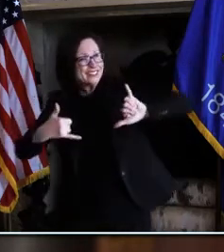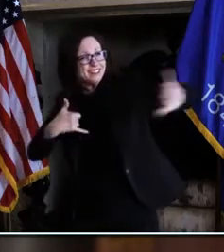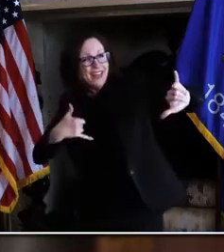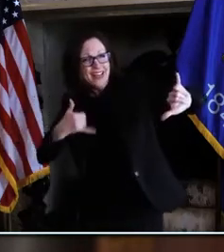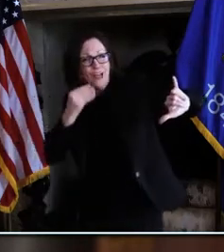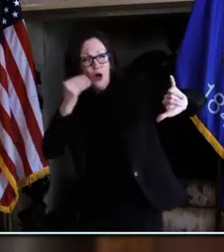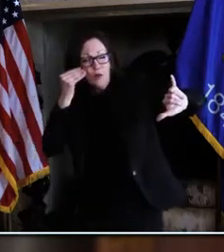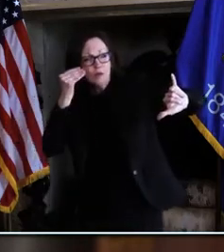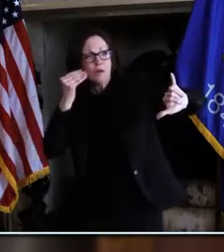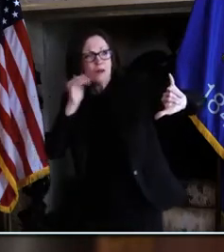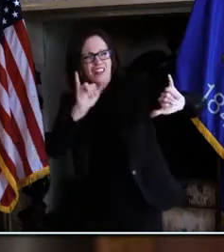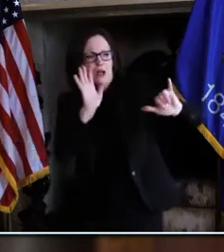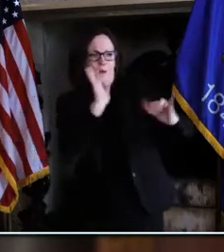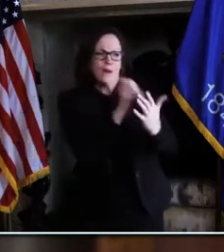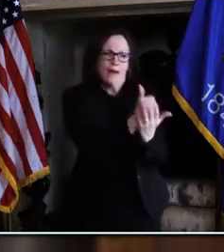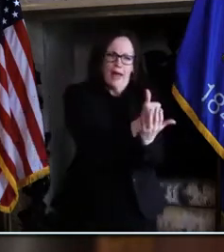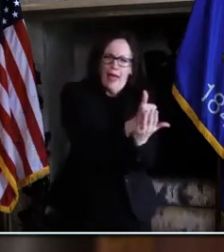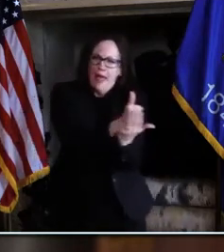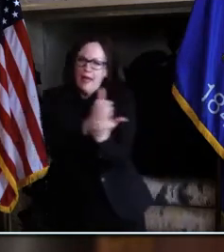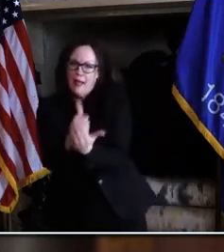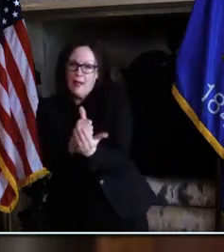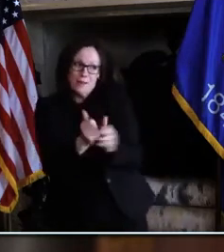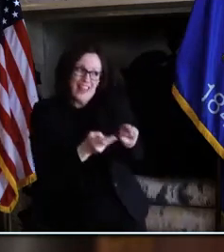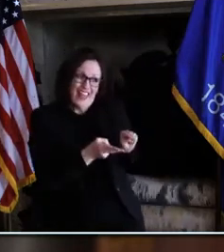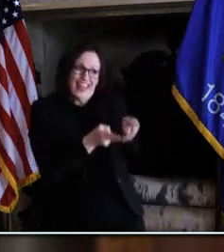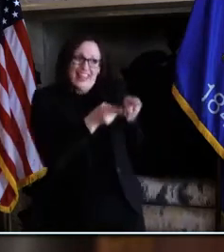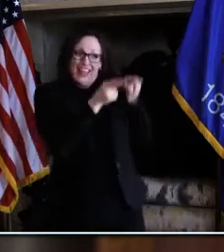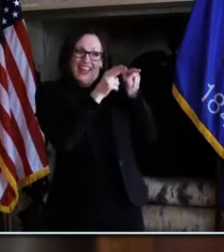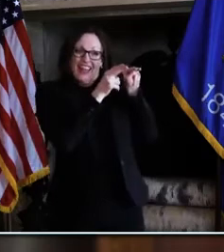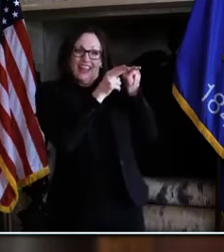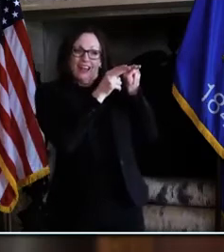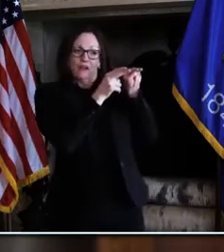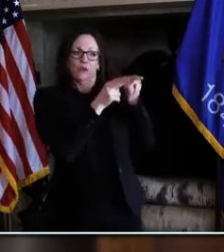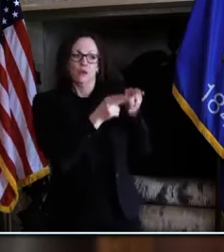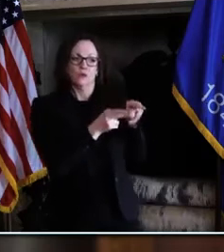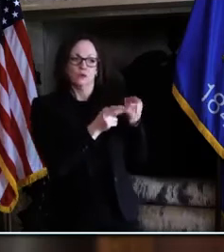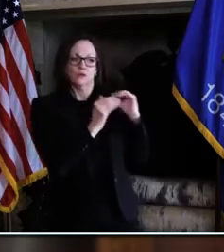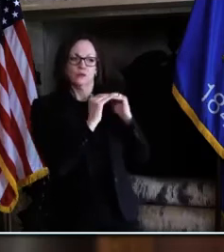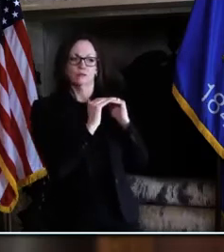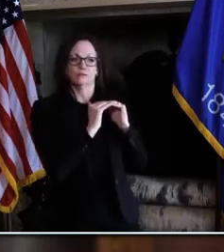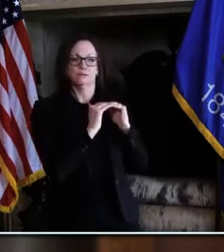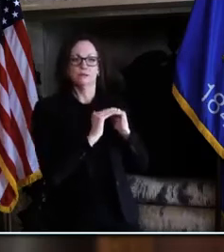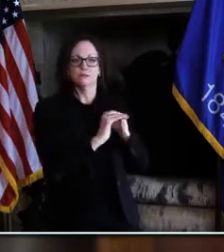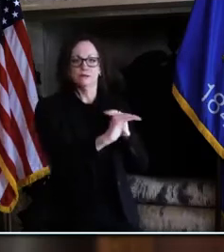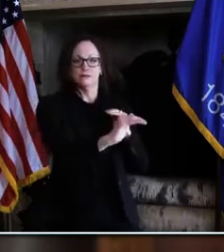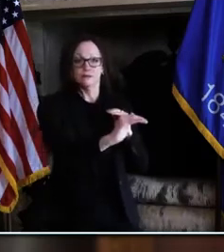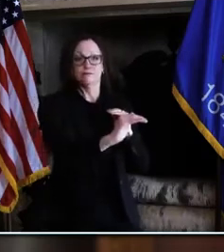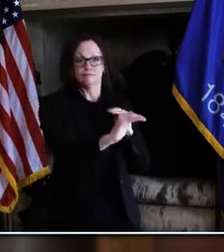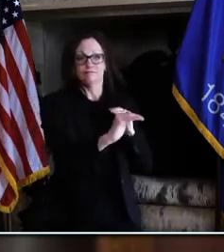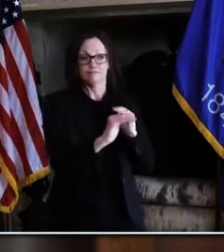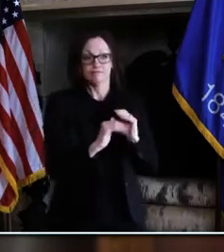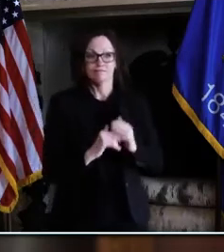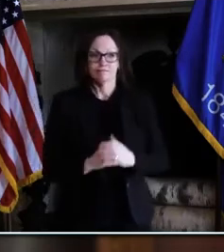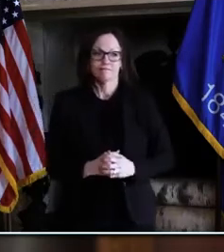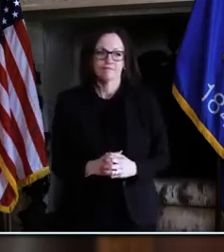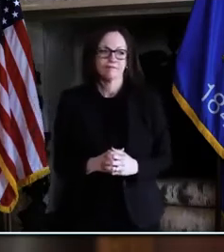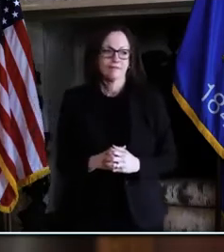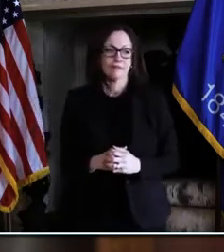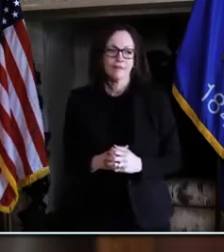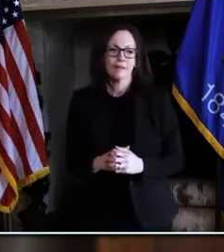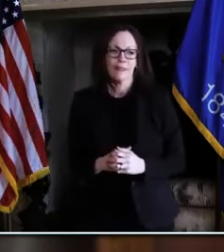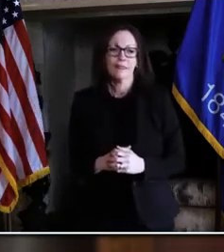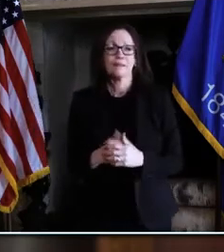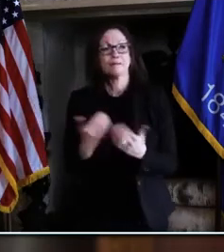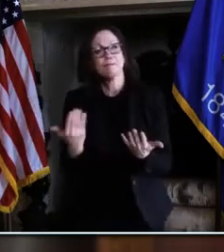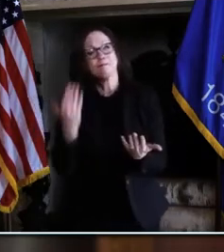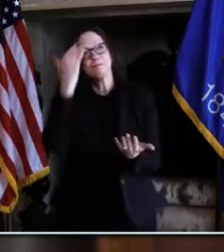healthcare providers who are on the front lines of this pandemic. The same can be said for private sector partners, business leaders, and business